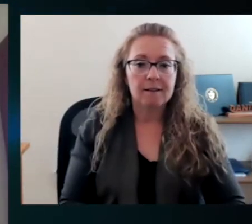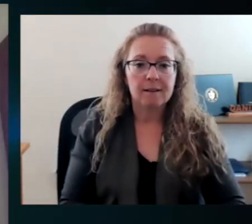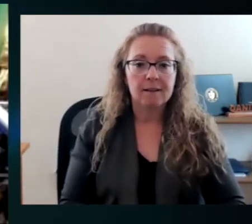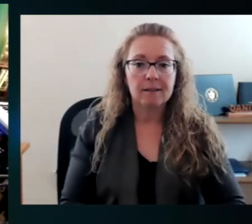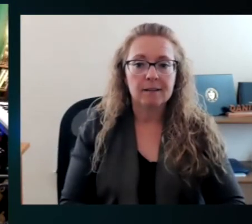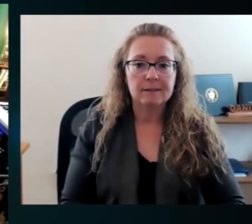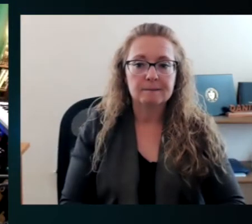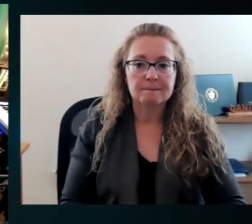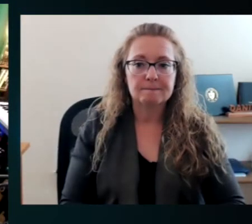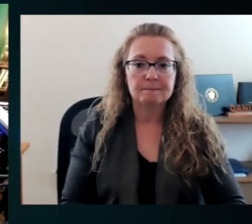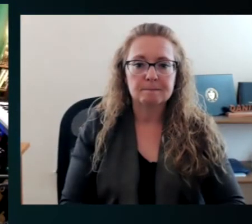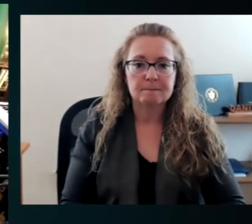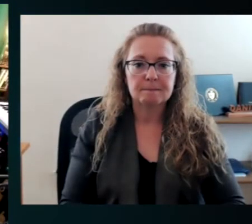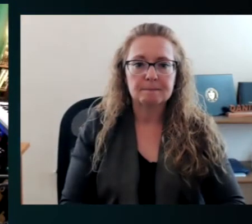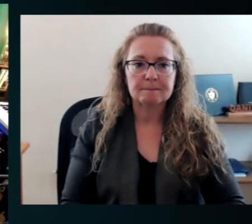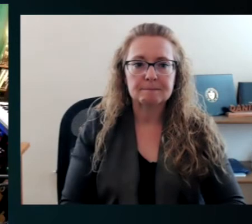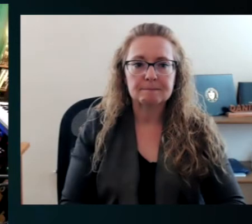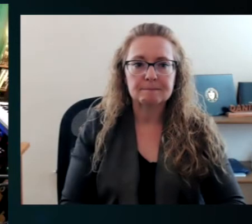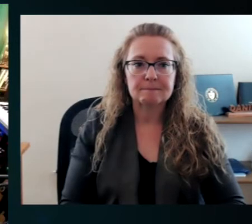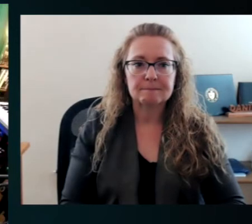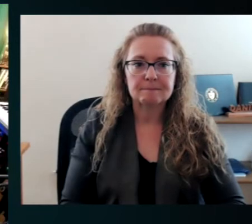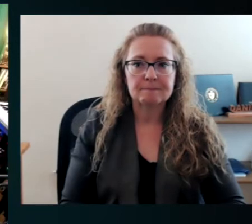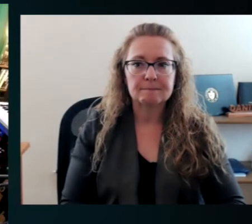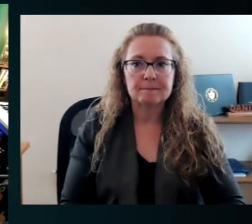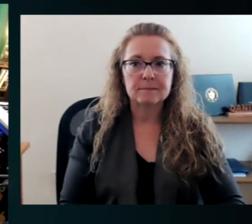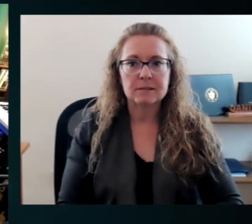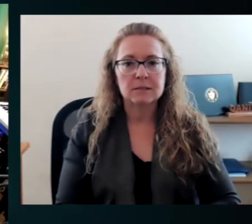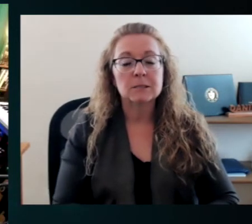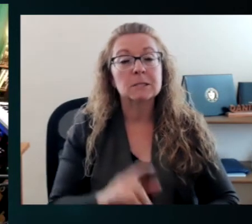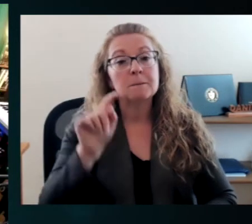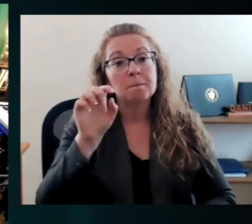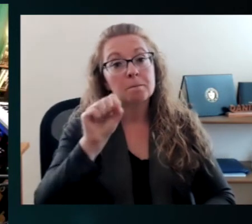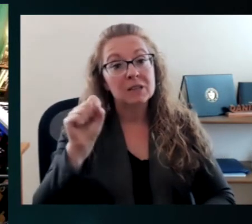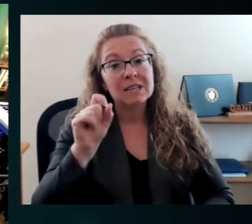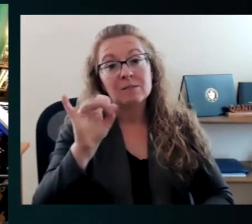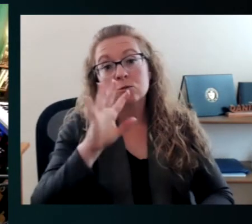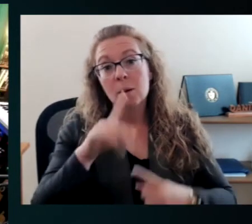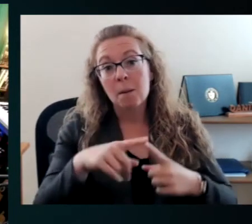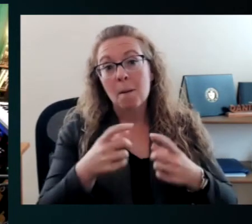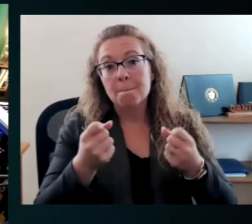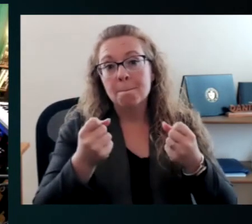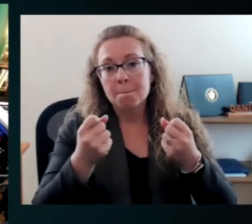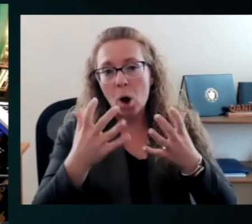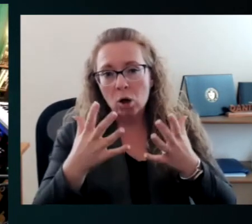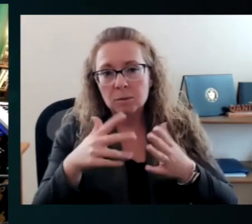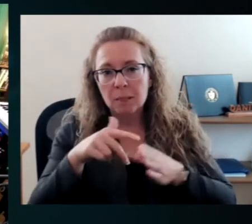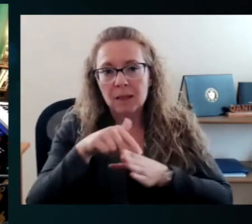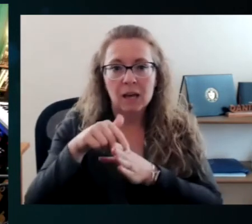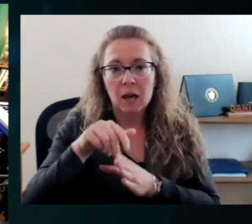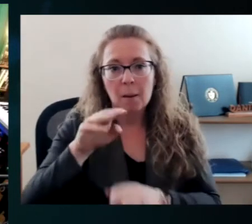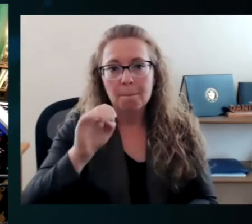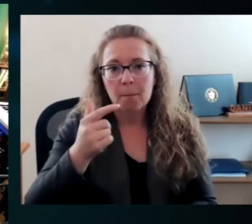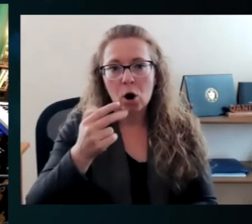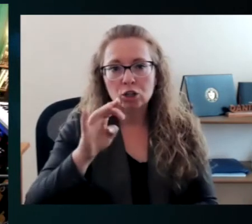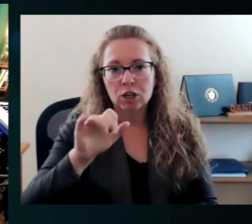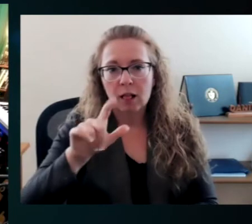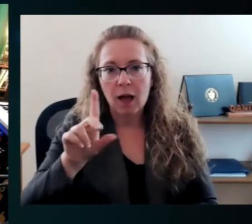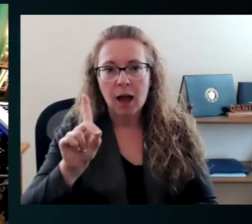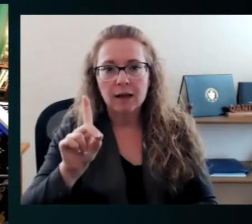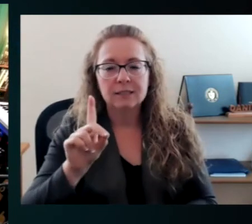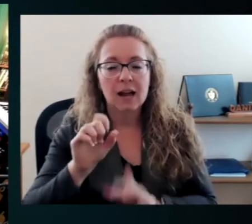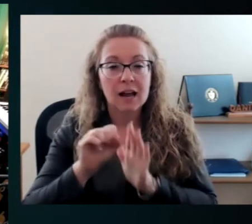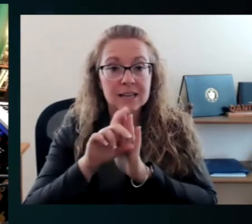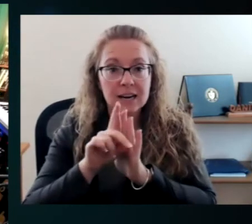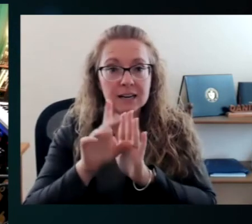So I guess if we're going to talk about multiply marginalized identities, we need to address the fact that for the most